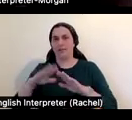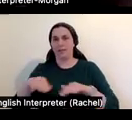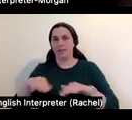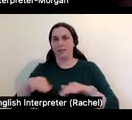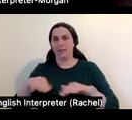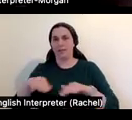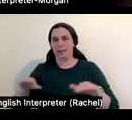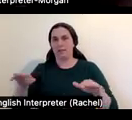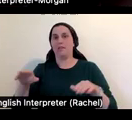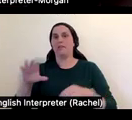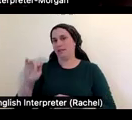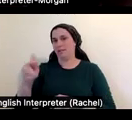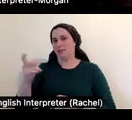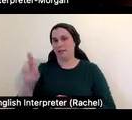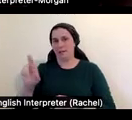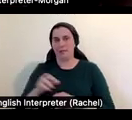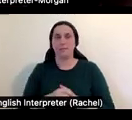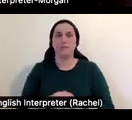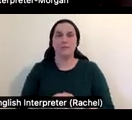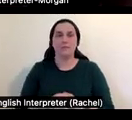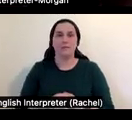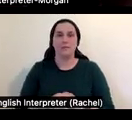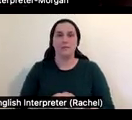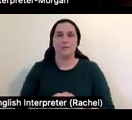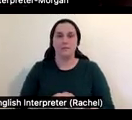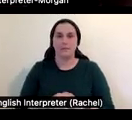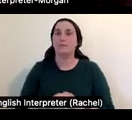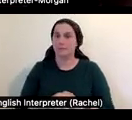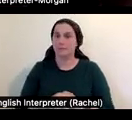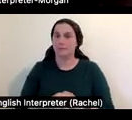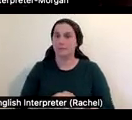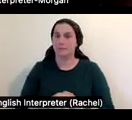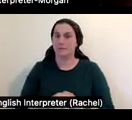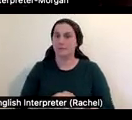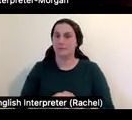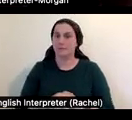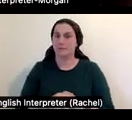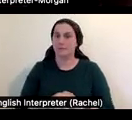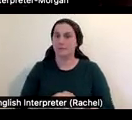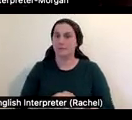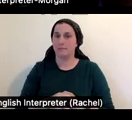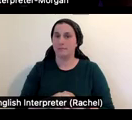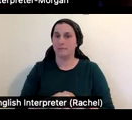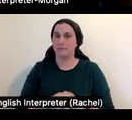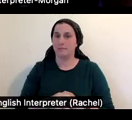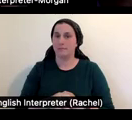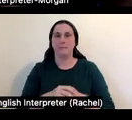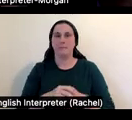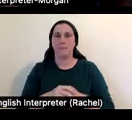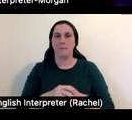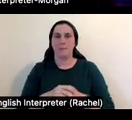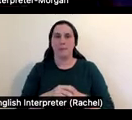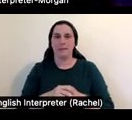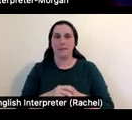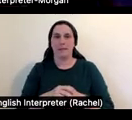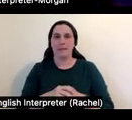born? No, wohne Live. ist, ja. Mhm. Live? Ja, Okay, ich wohne in San Diego. okay. And Mir geht